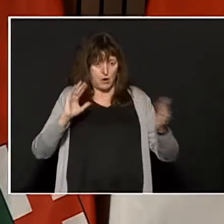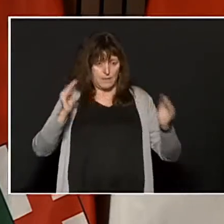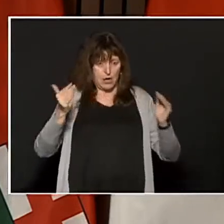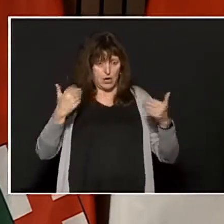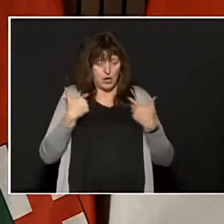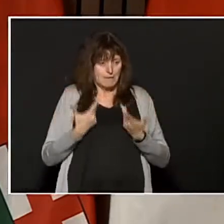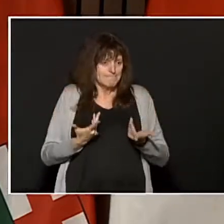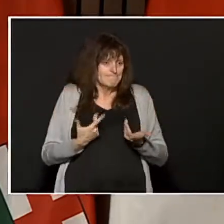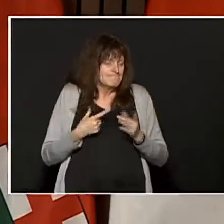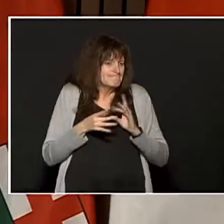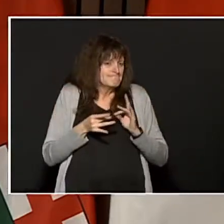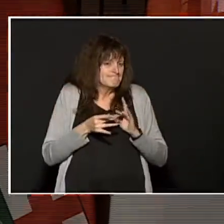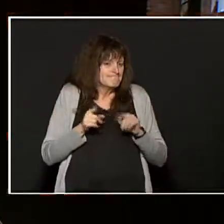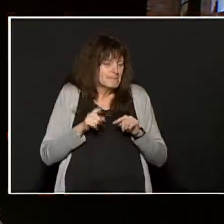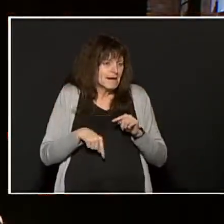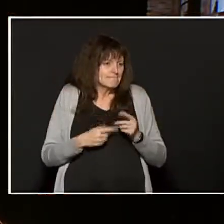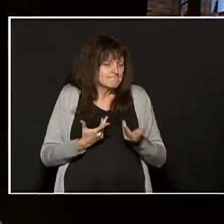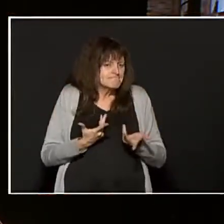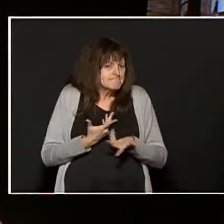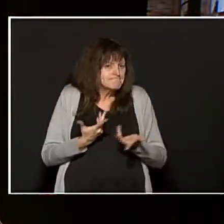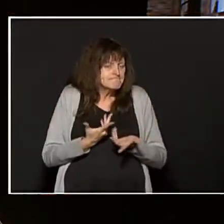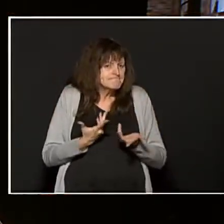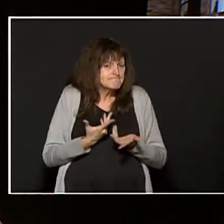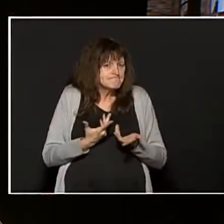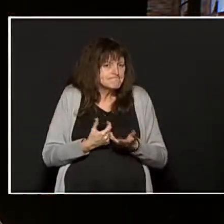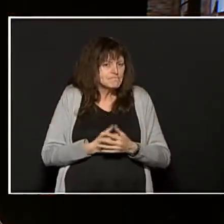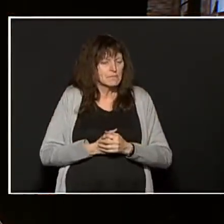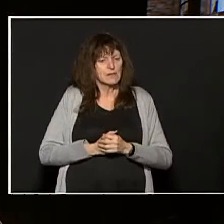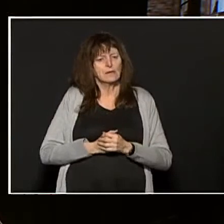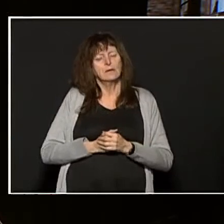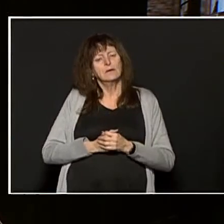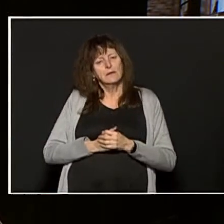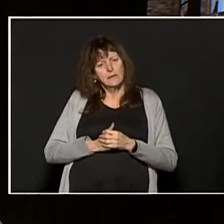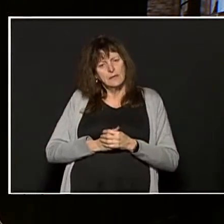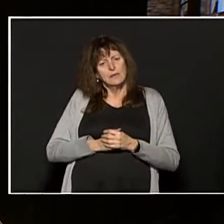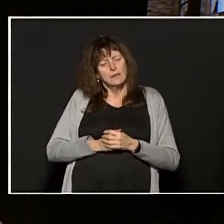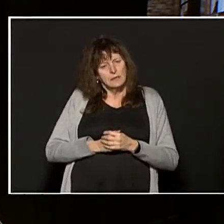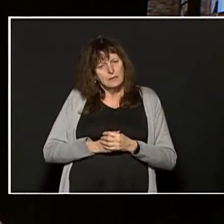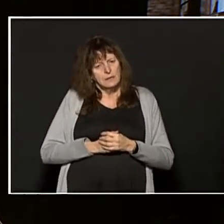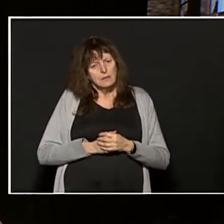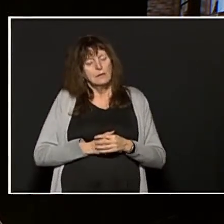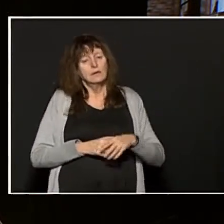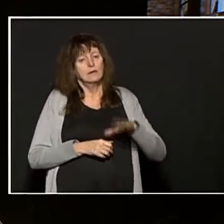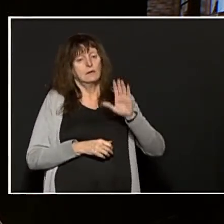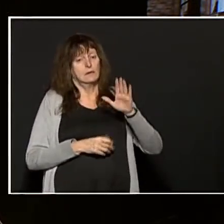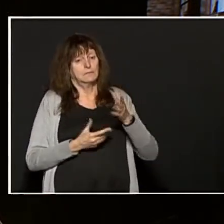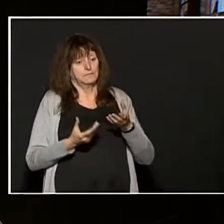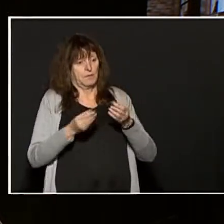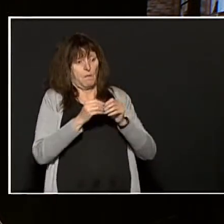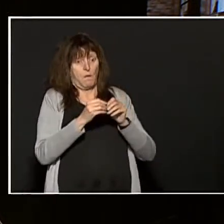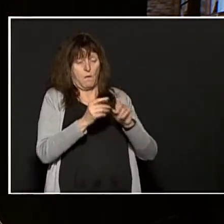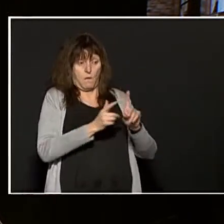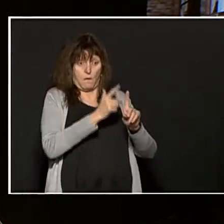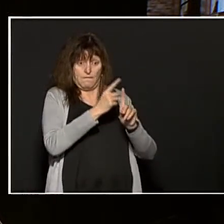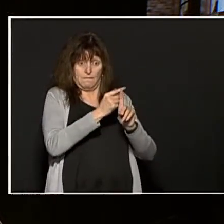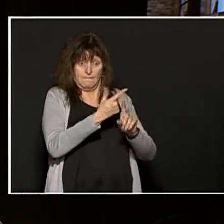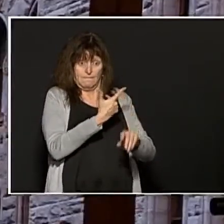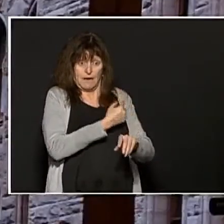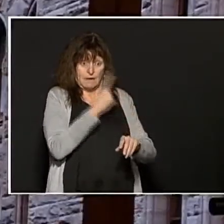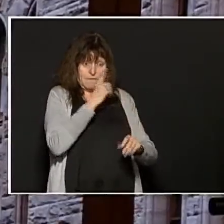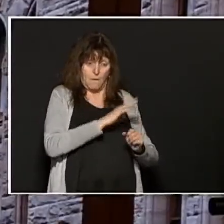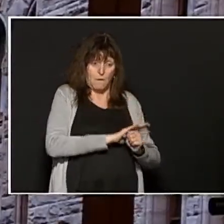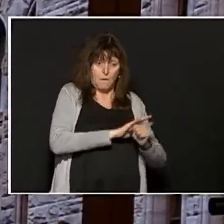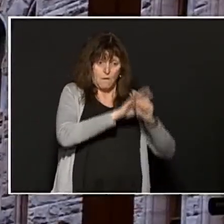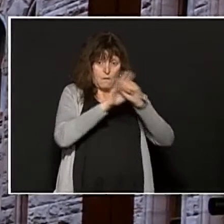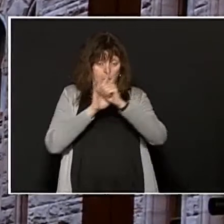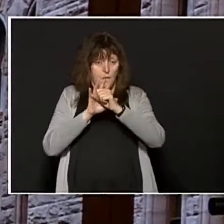Yeah, and I would add, Rob, not only putting more vaccine into those areas, we're also decreasing the age in there, so we're